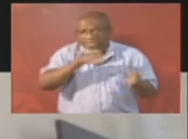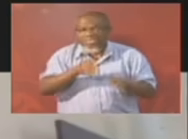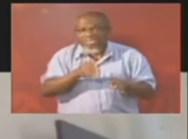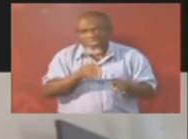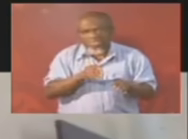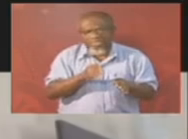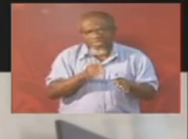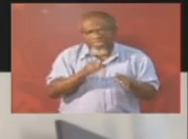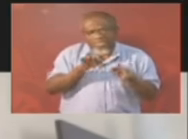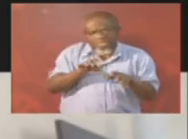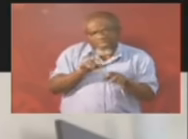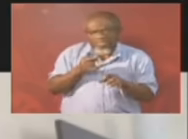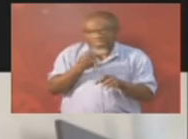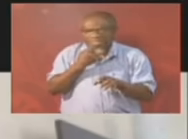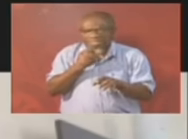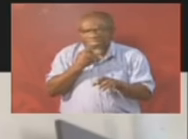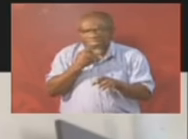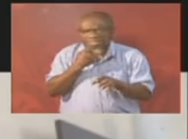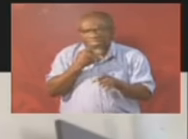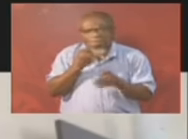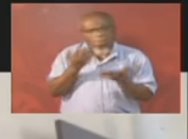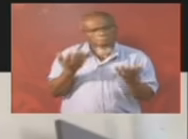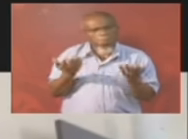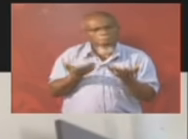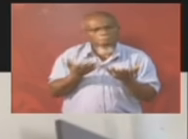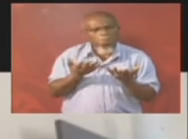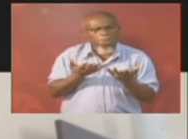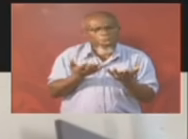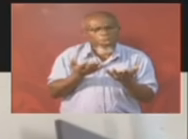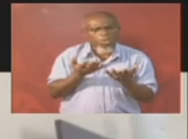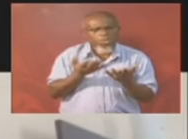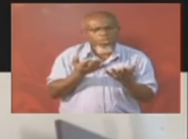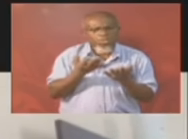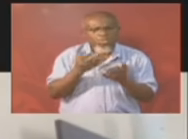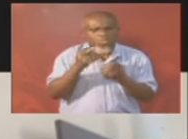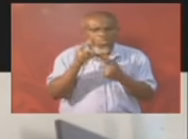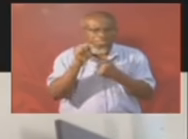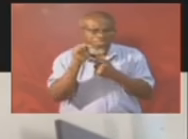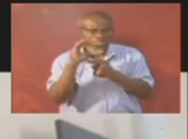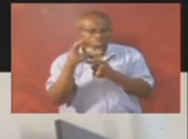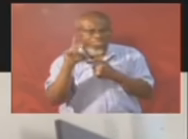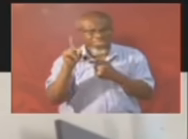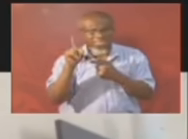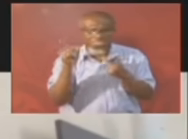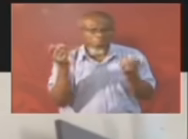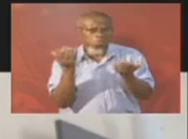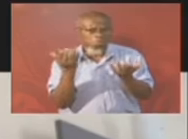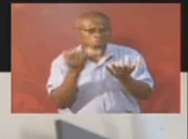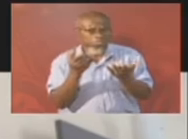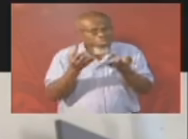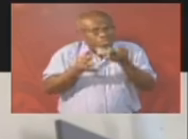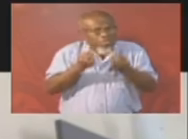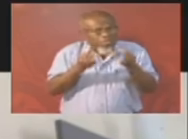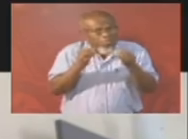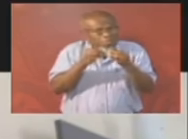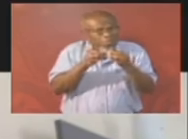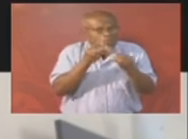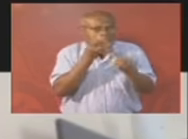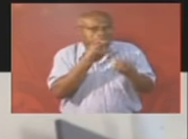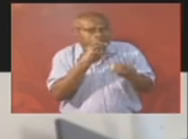what those comorbidities are looking like, whether it's mainly diabetes, whether it's diabetes, hypertension, has that